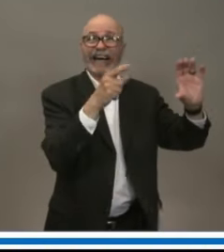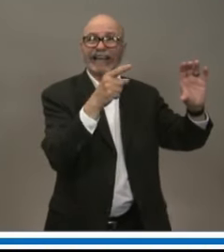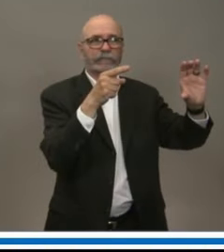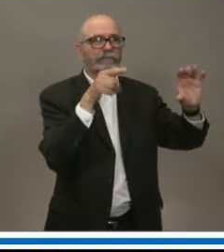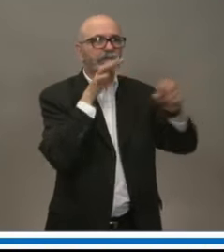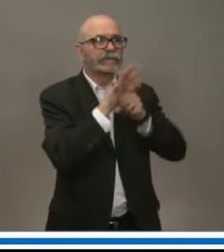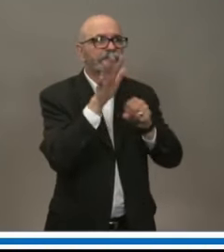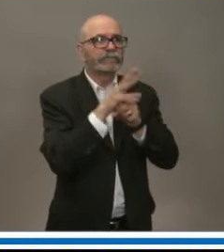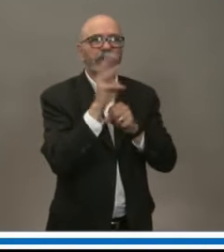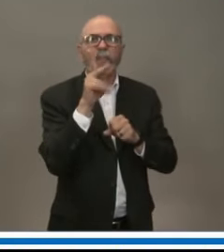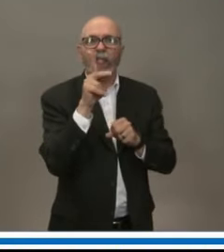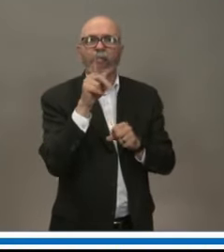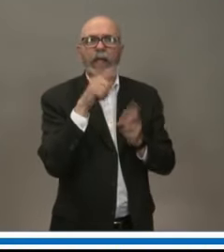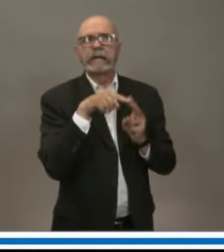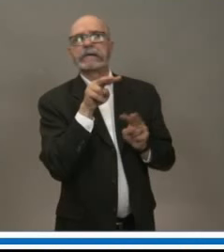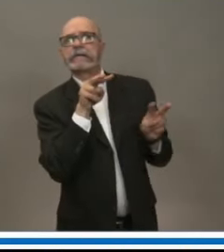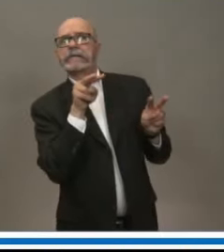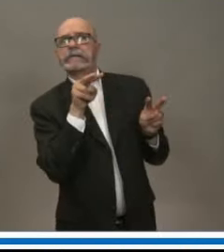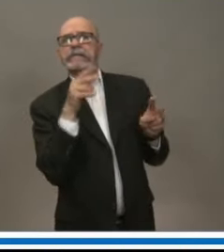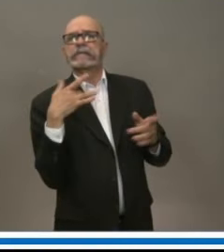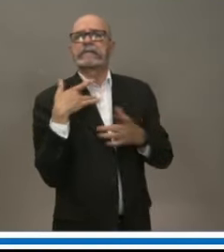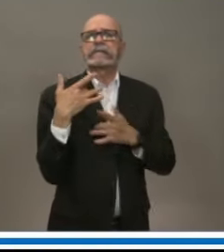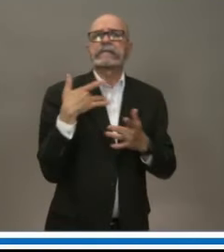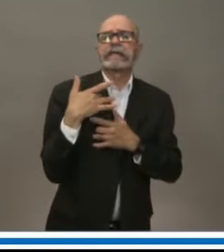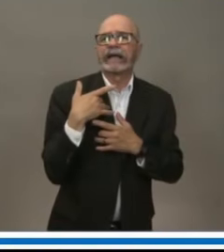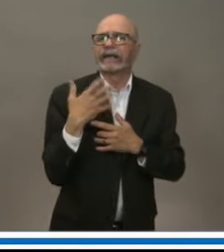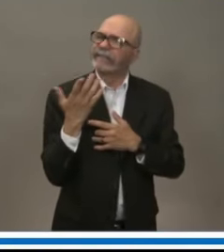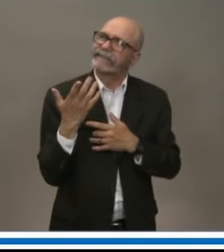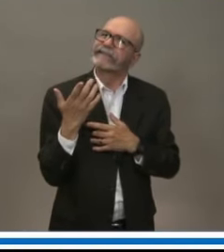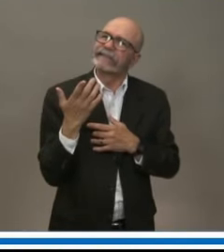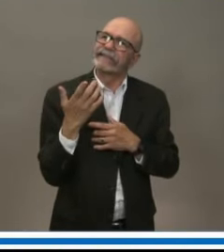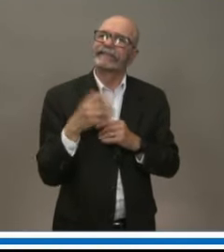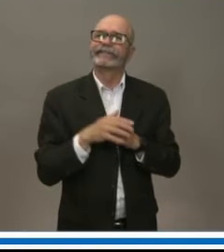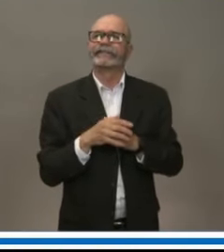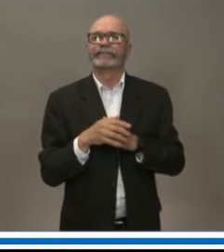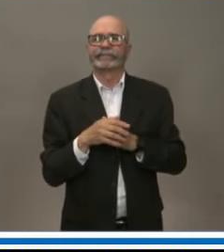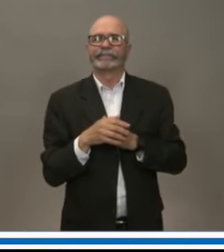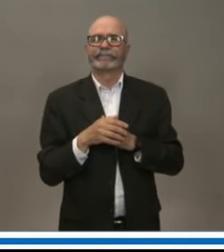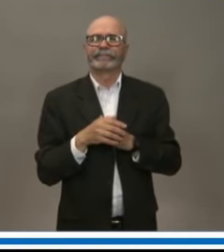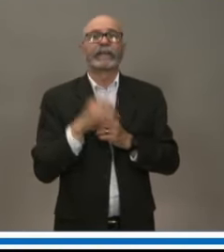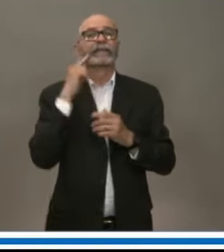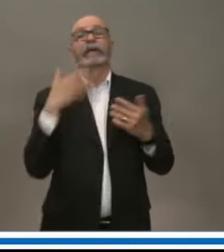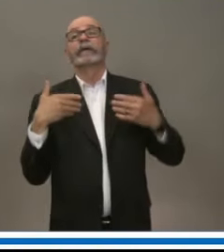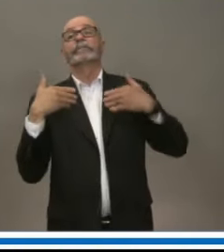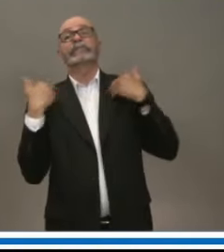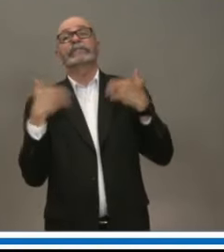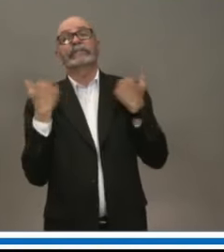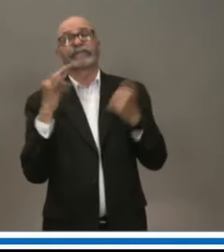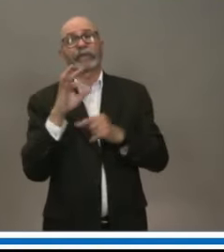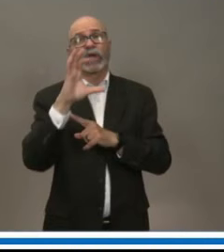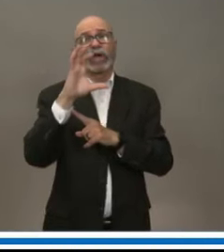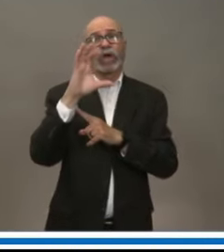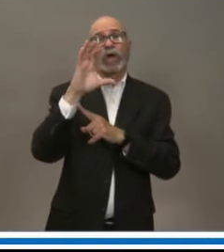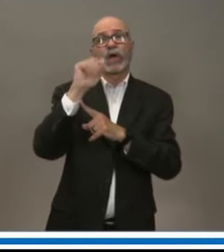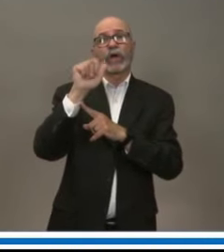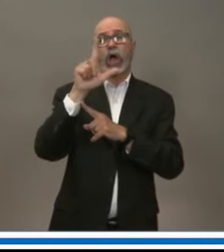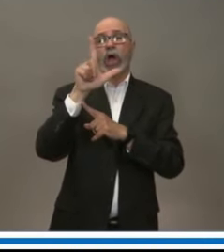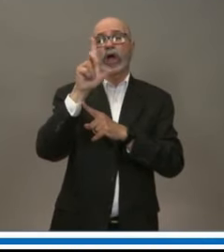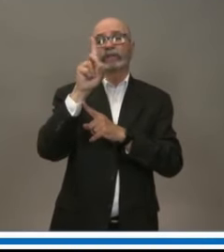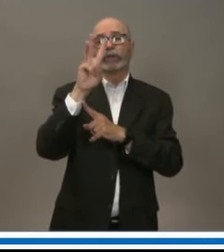major concerns for us, along with poultry. The Minister Caldwell is working with our colleagues. We're working